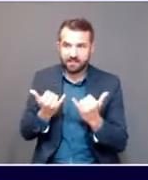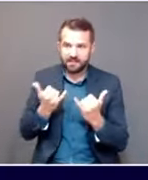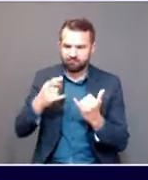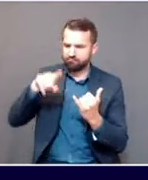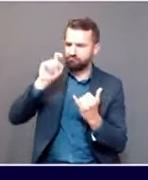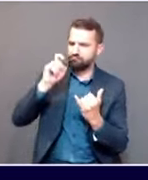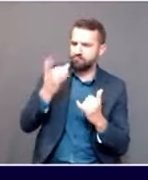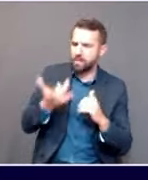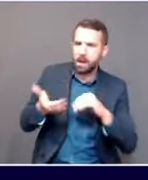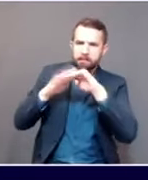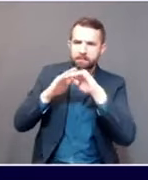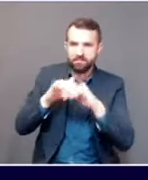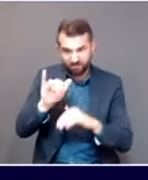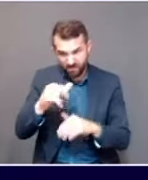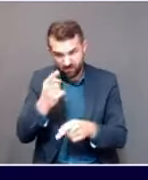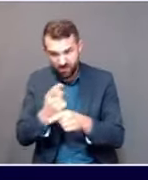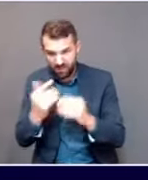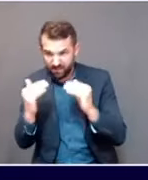Is that fair to say?